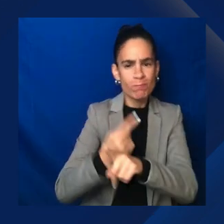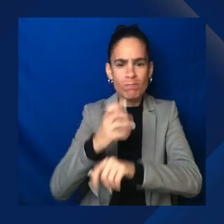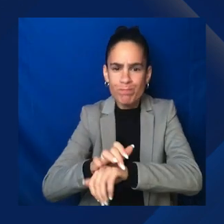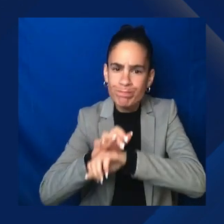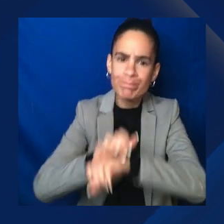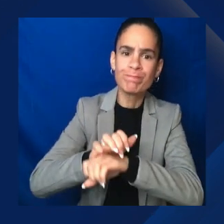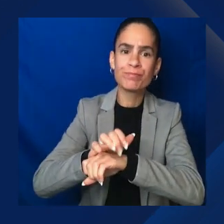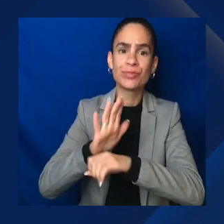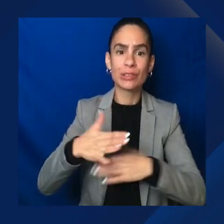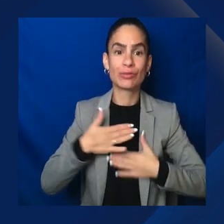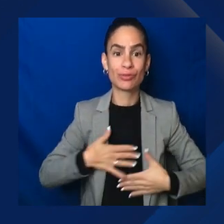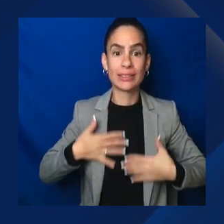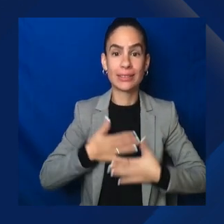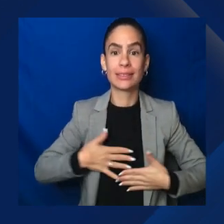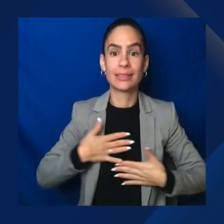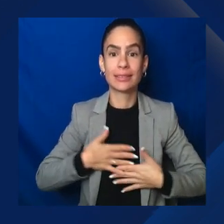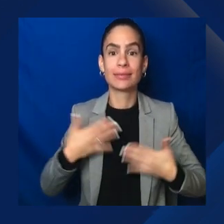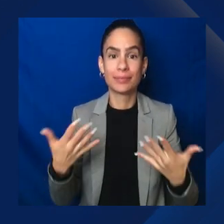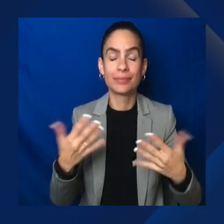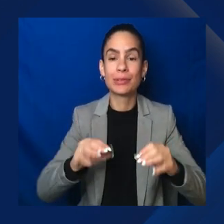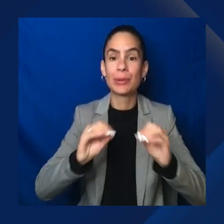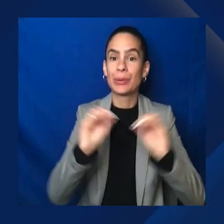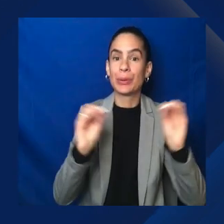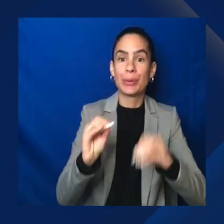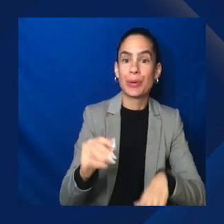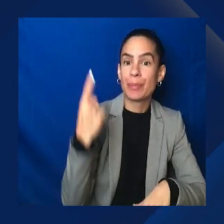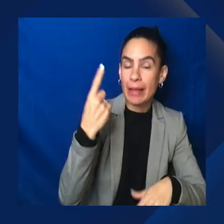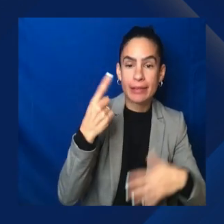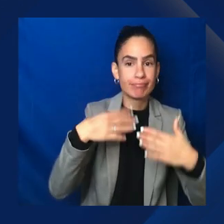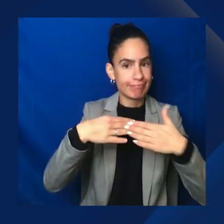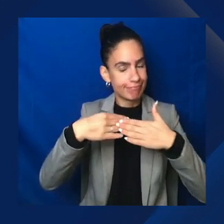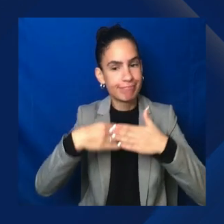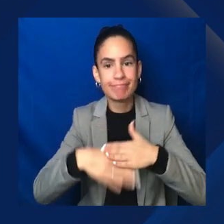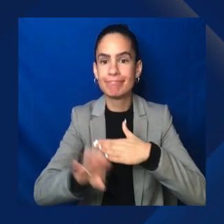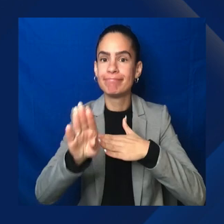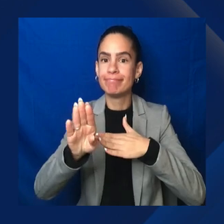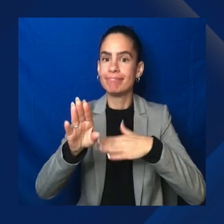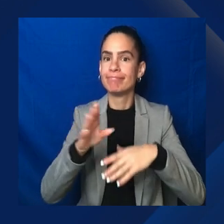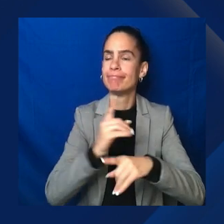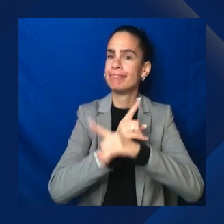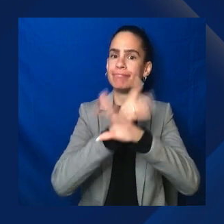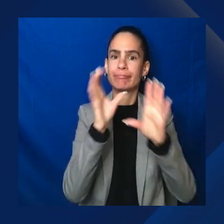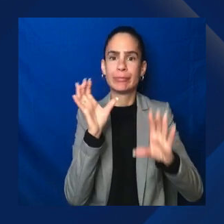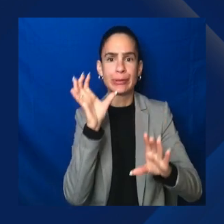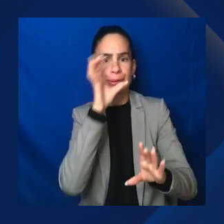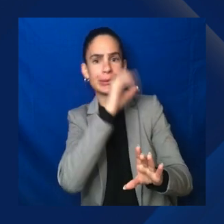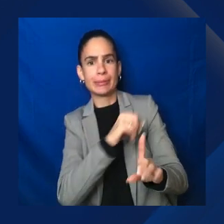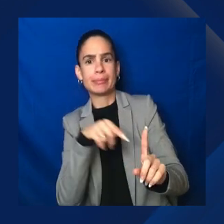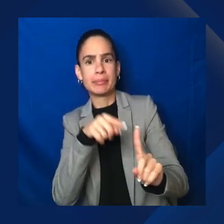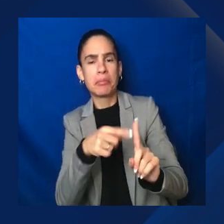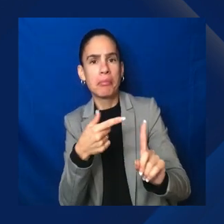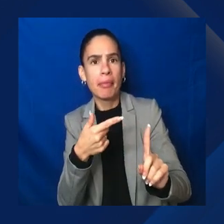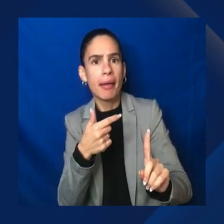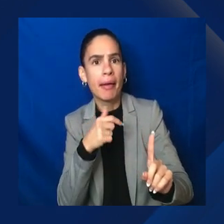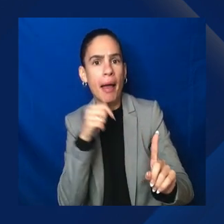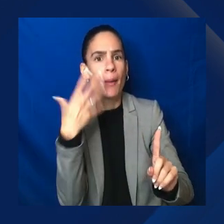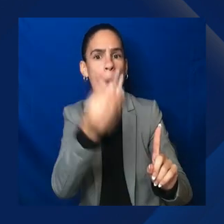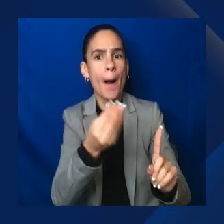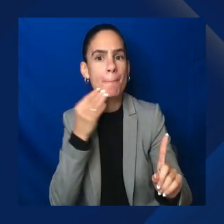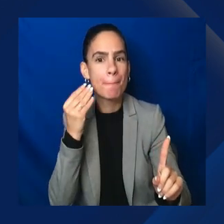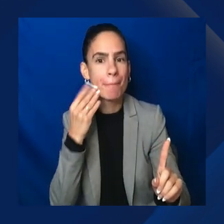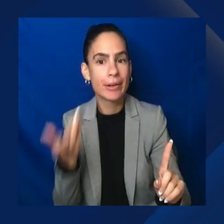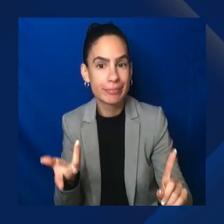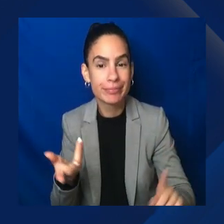No one delivers a baby thinking that they won't come home from the hospital. So in order to tackle